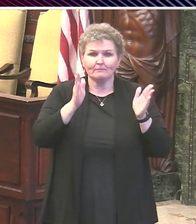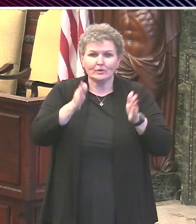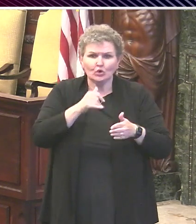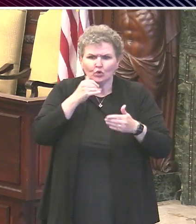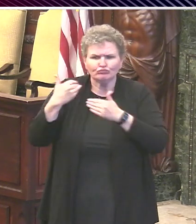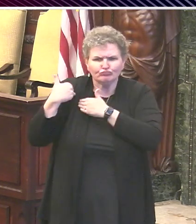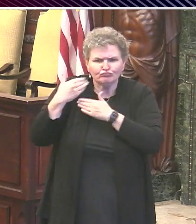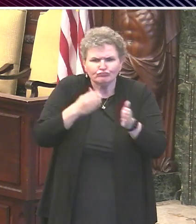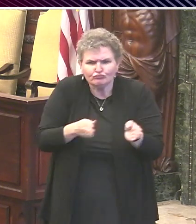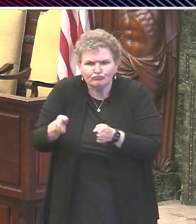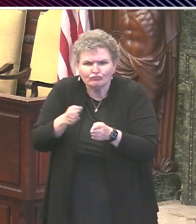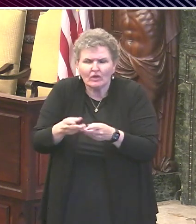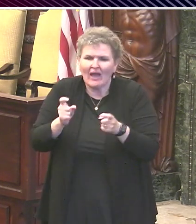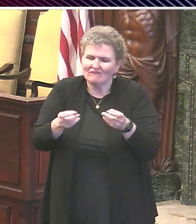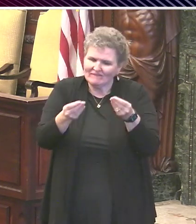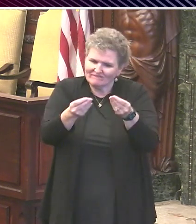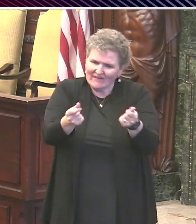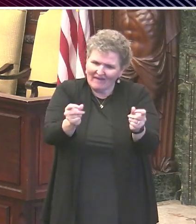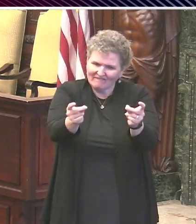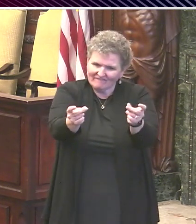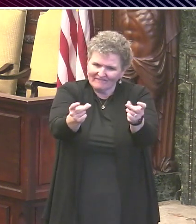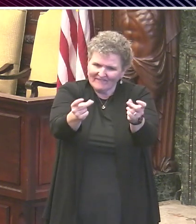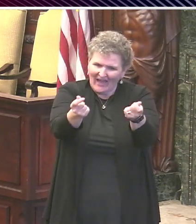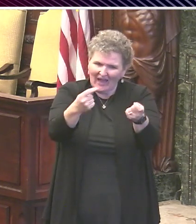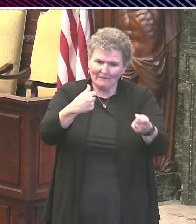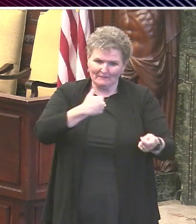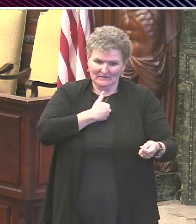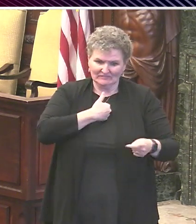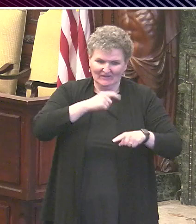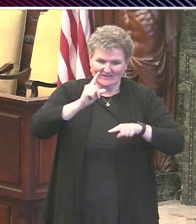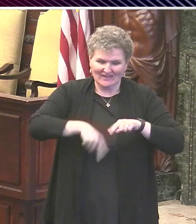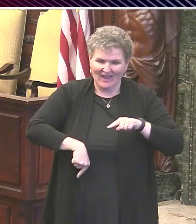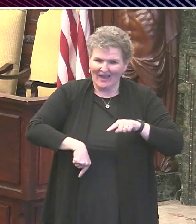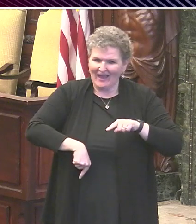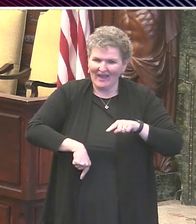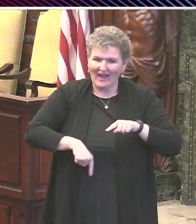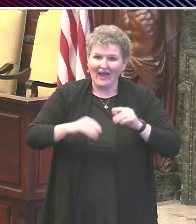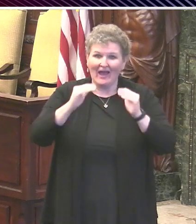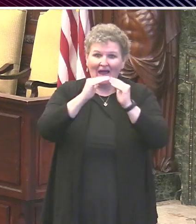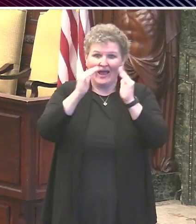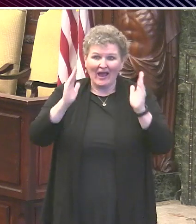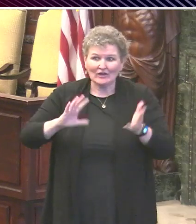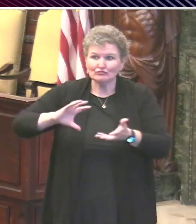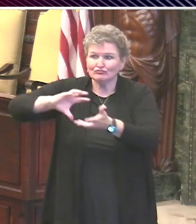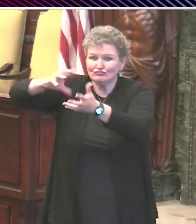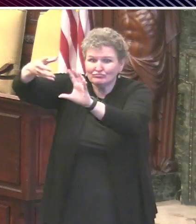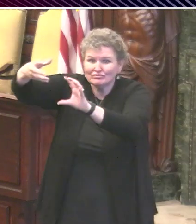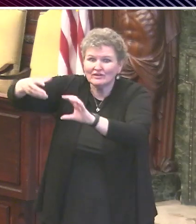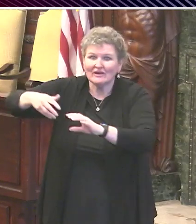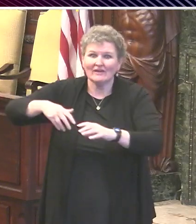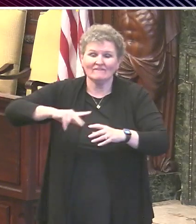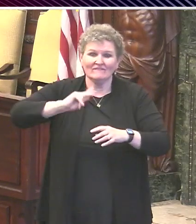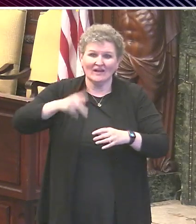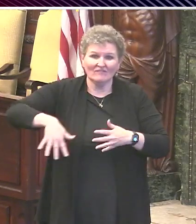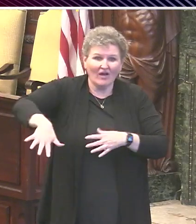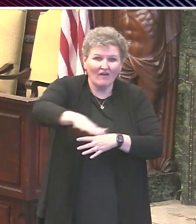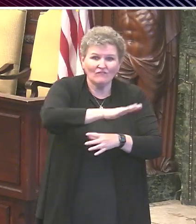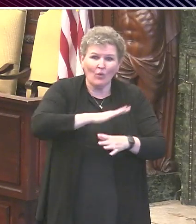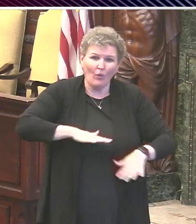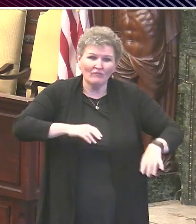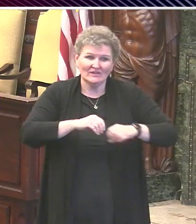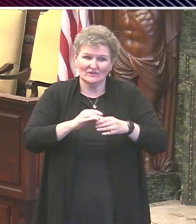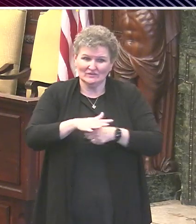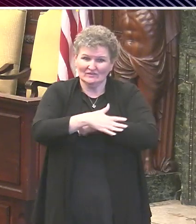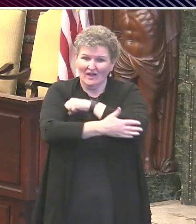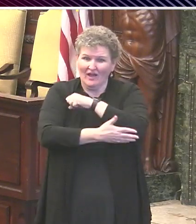to resolve these issues on our own. And frankly, the housing crisis, and not just in Philadelphia, but across our country, is not one that